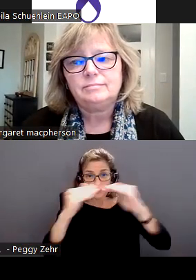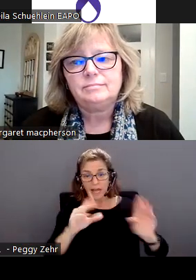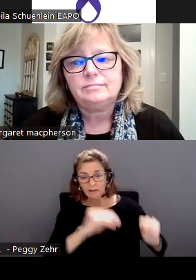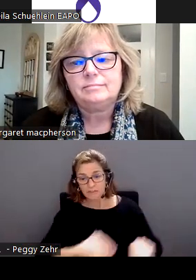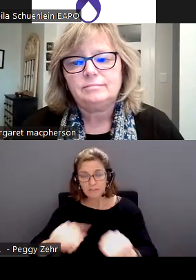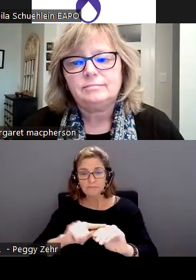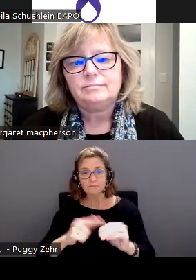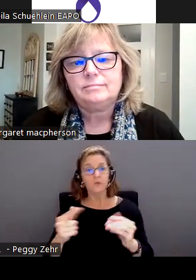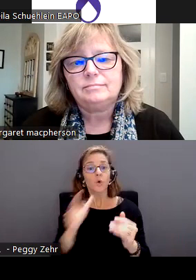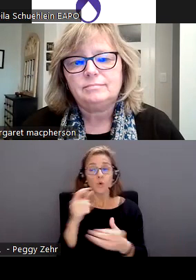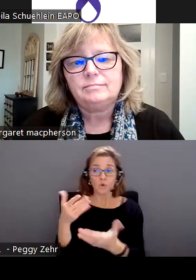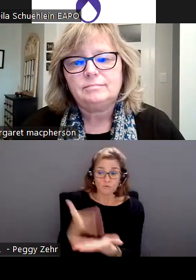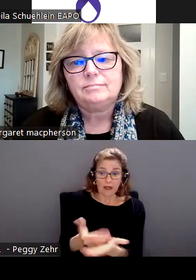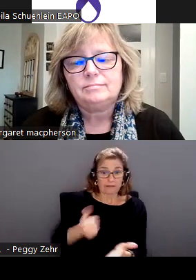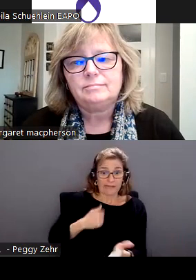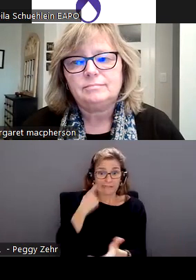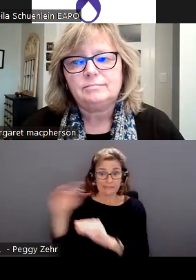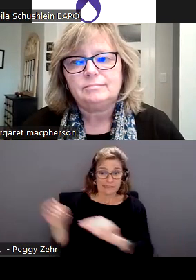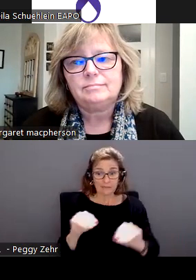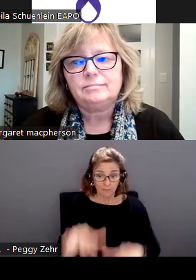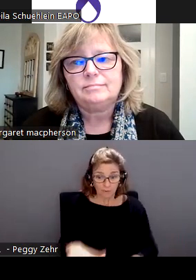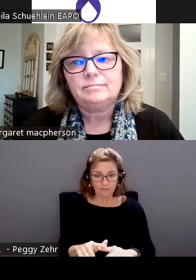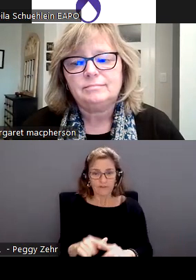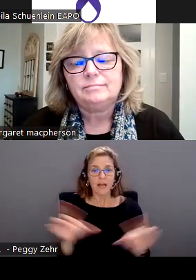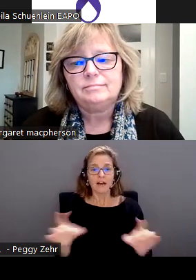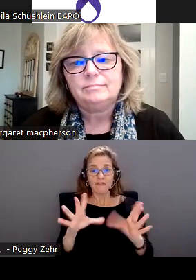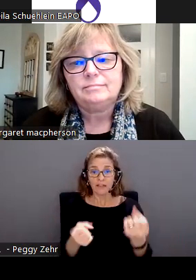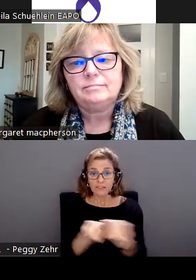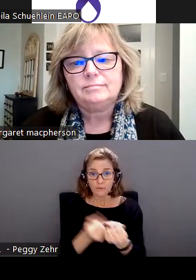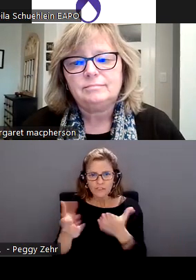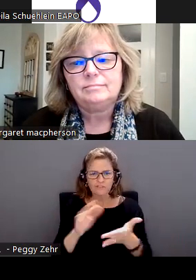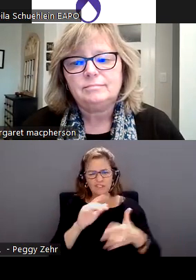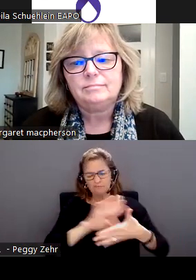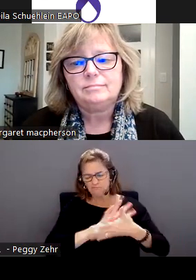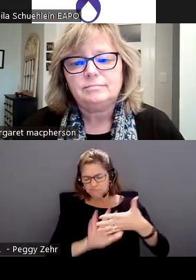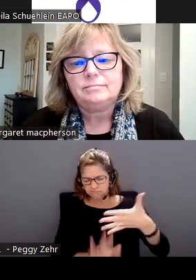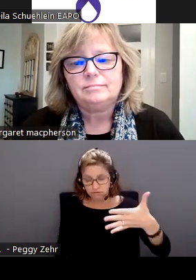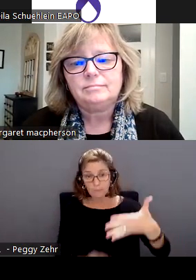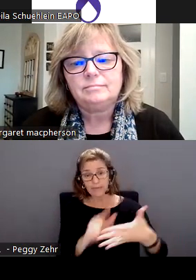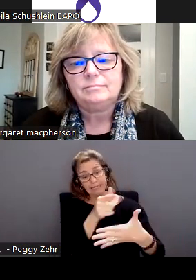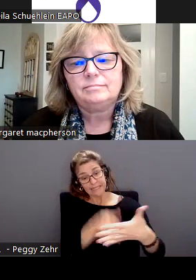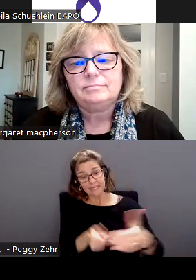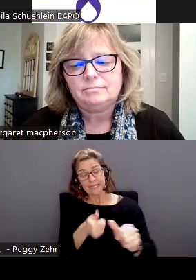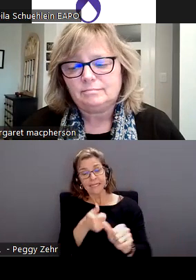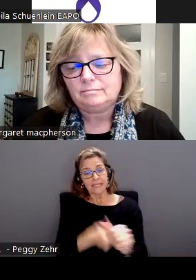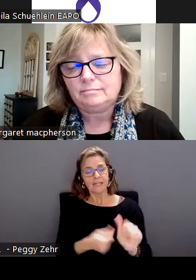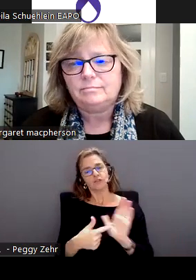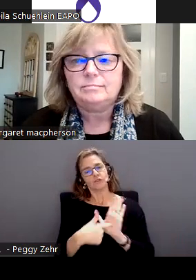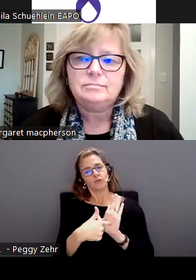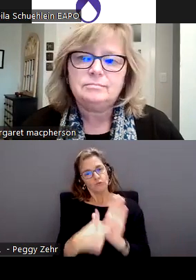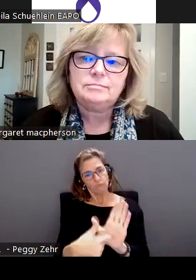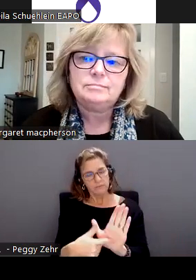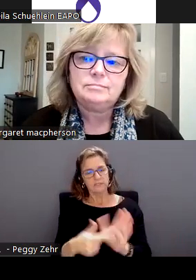support services, et cetera, and they represent the interests and the needs of women that are experiencing systemic